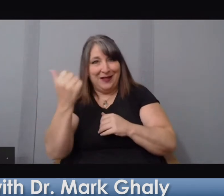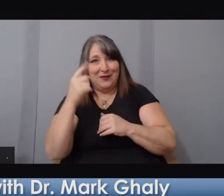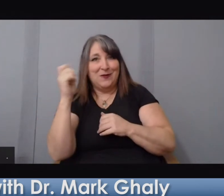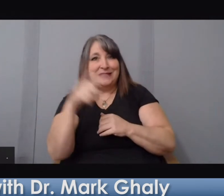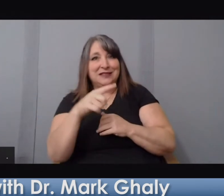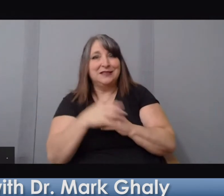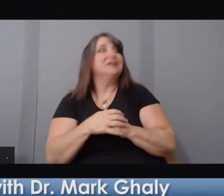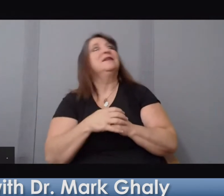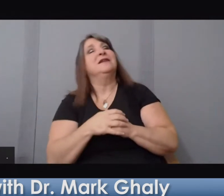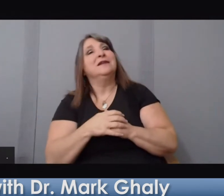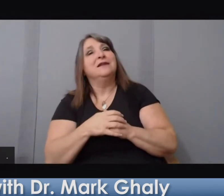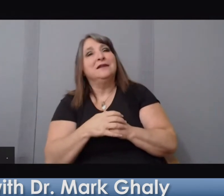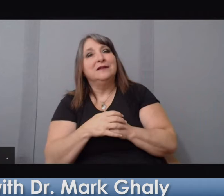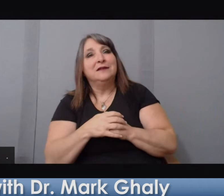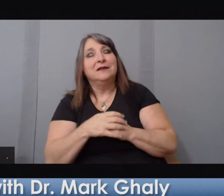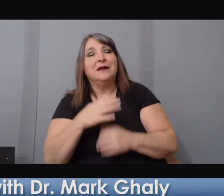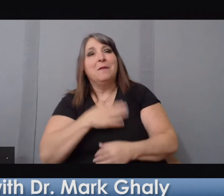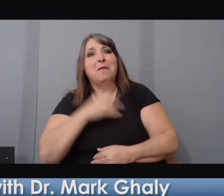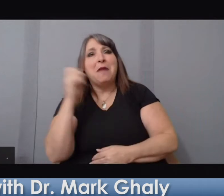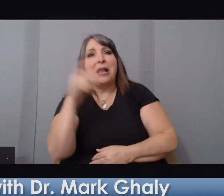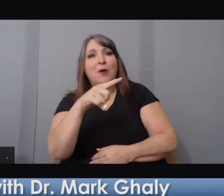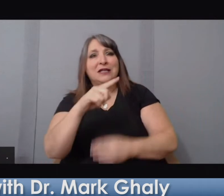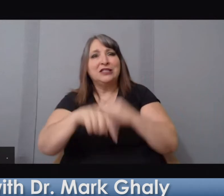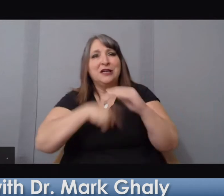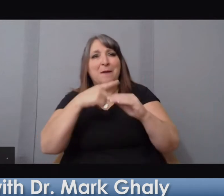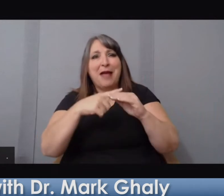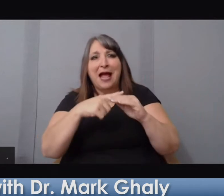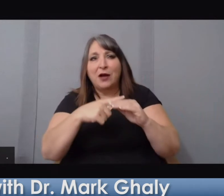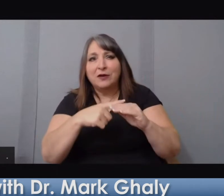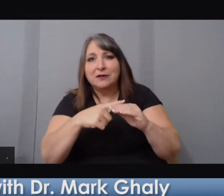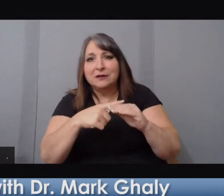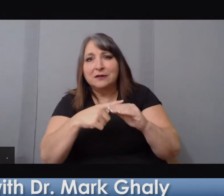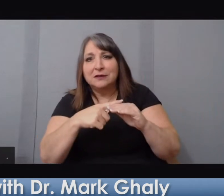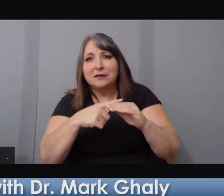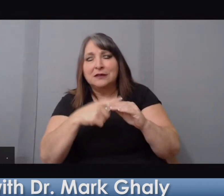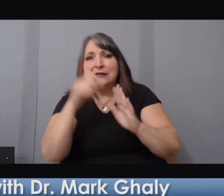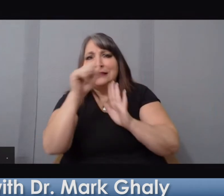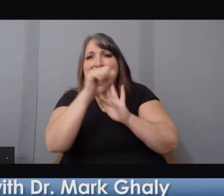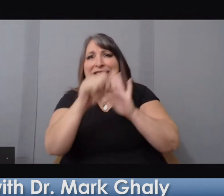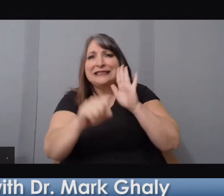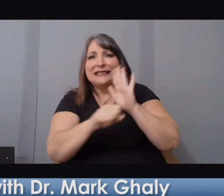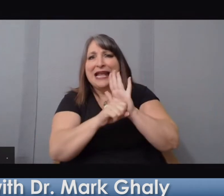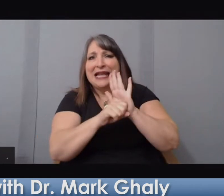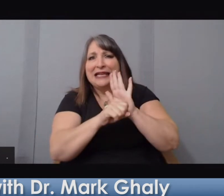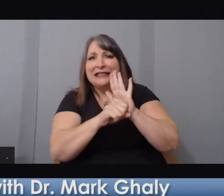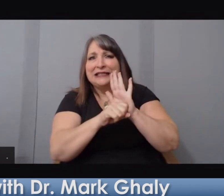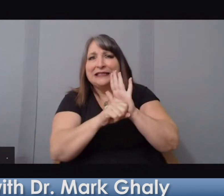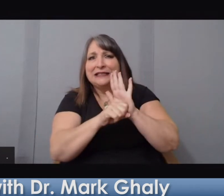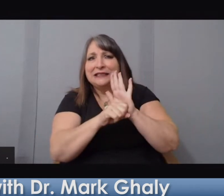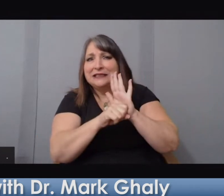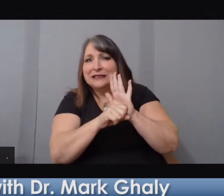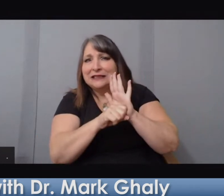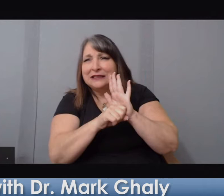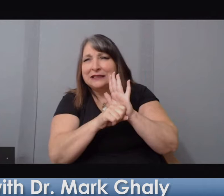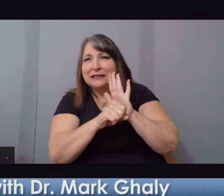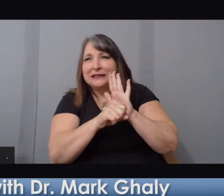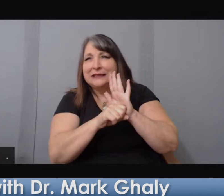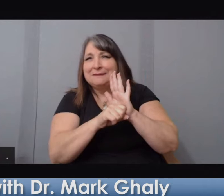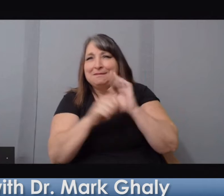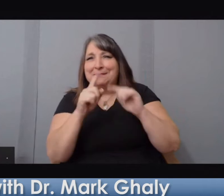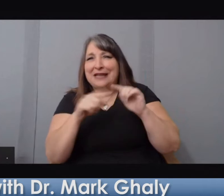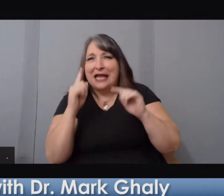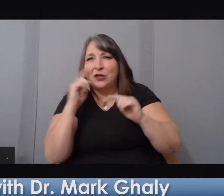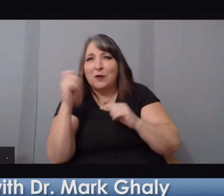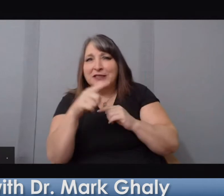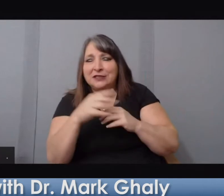Hi, Dr. Ghaly. My question is about the state's vaccine plan. I'm wondering when we should expect to see a final or more detailed breakdown